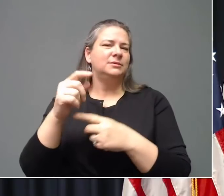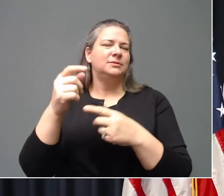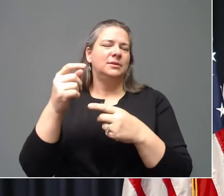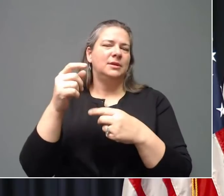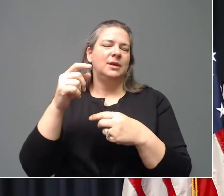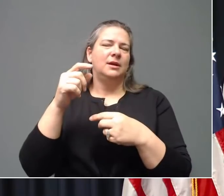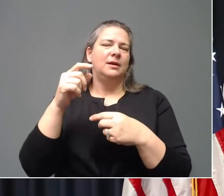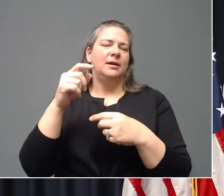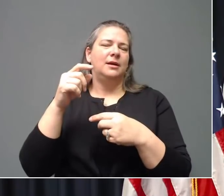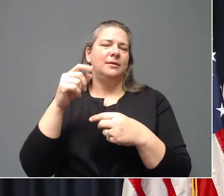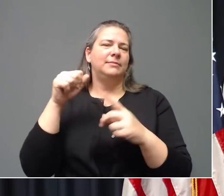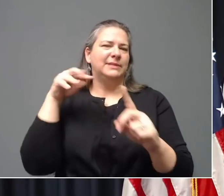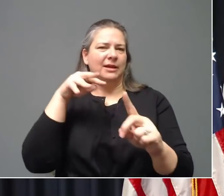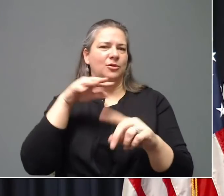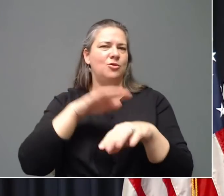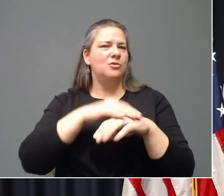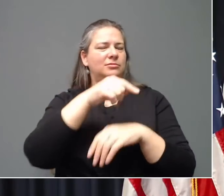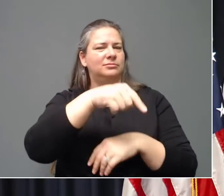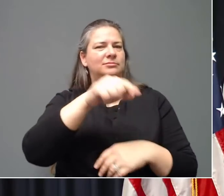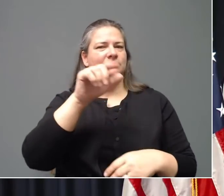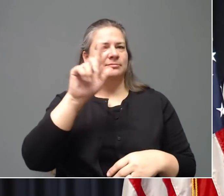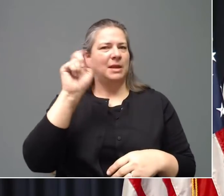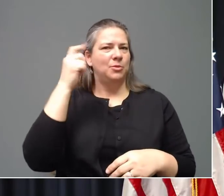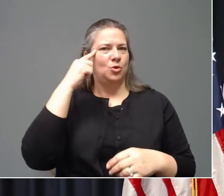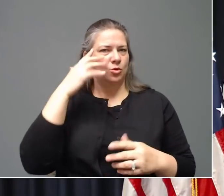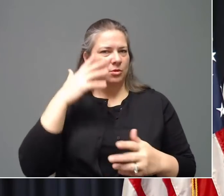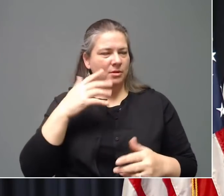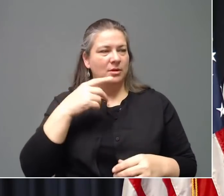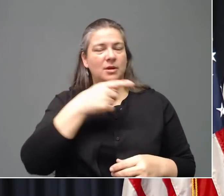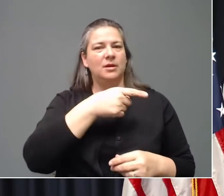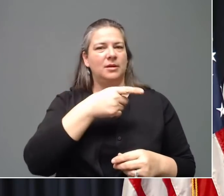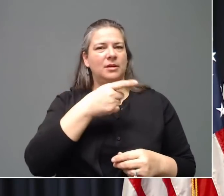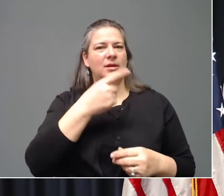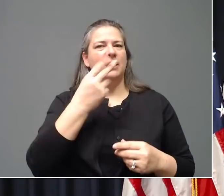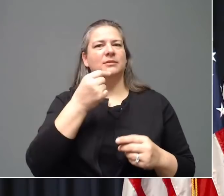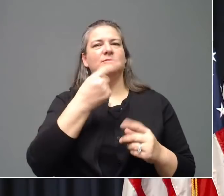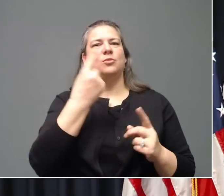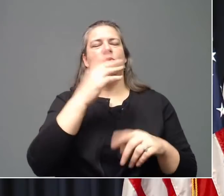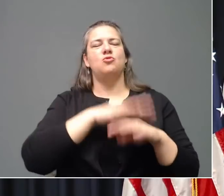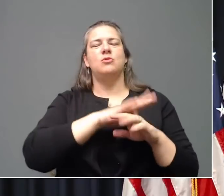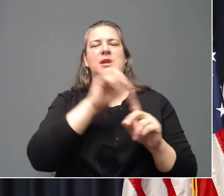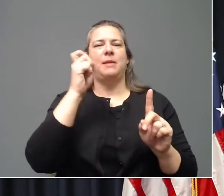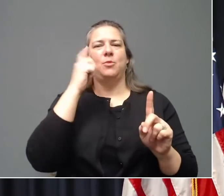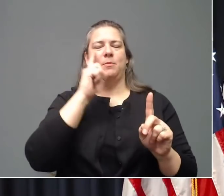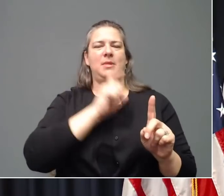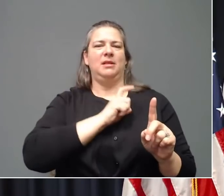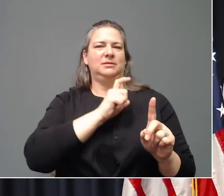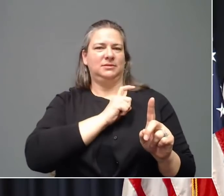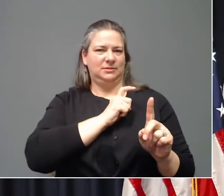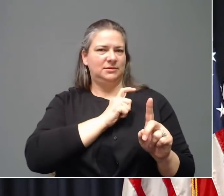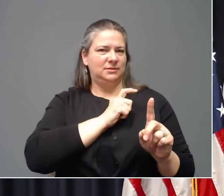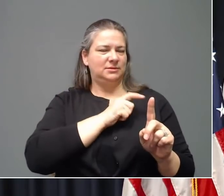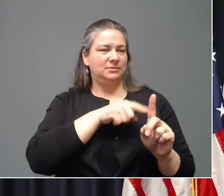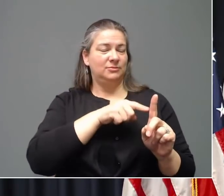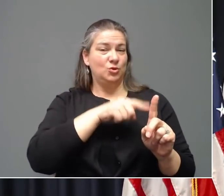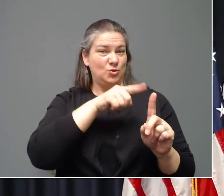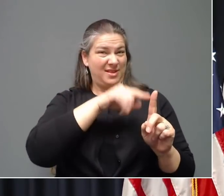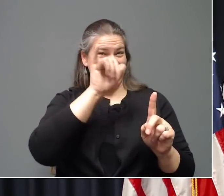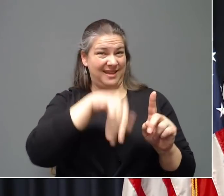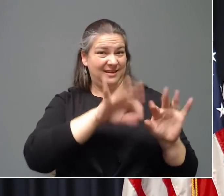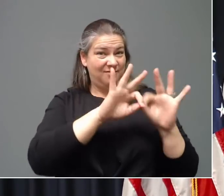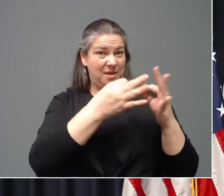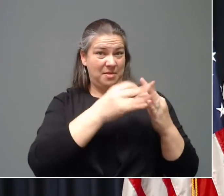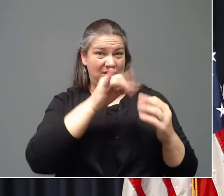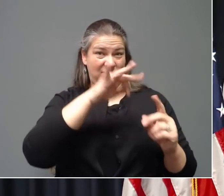the death of one of the Capitol Police officers. To that family, we are thinking and